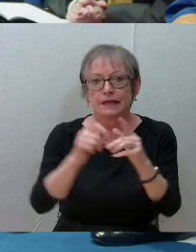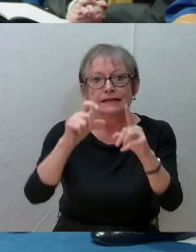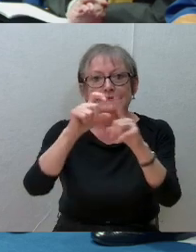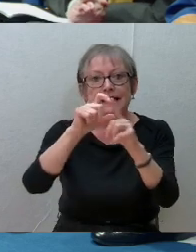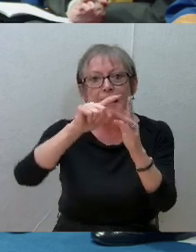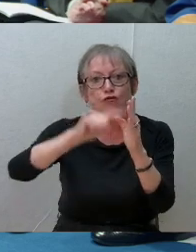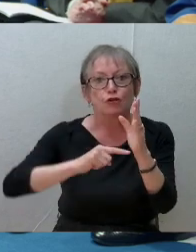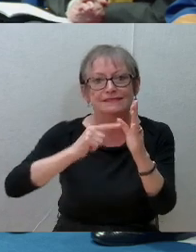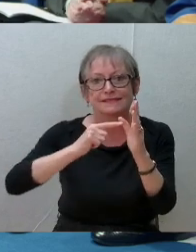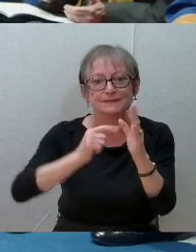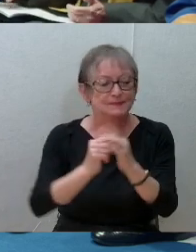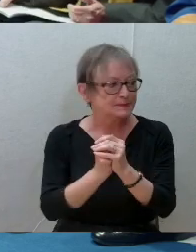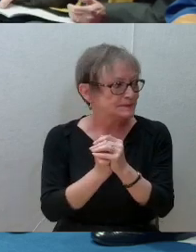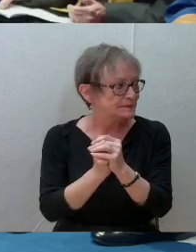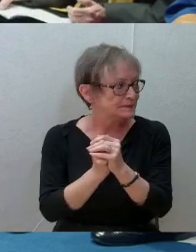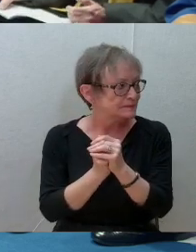Danielle Johnson.